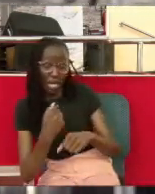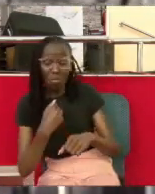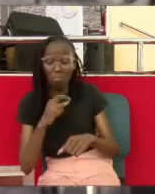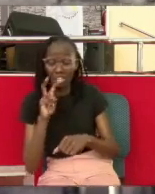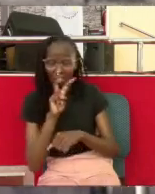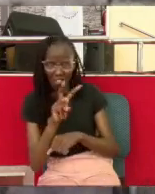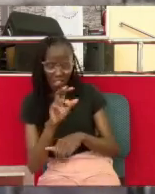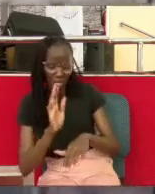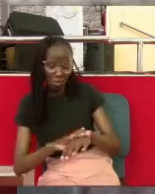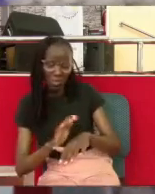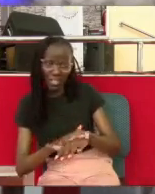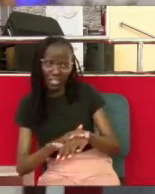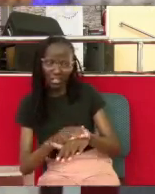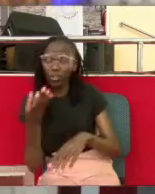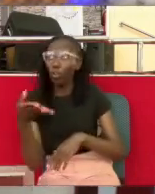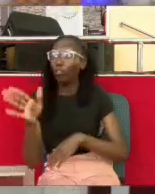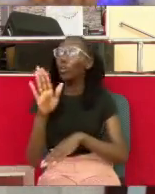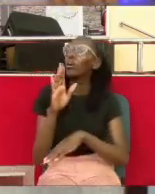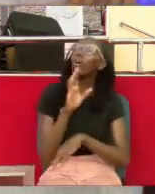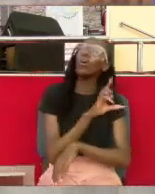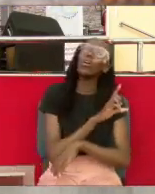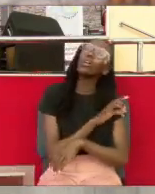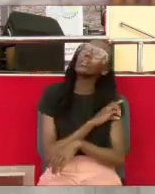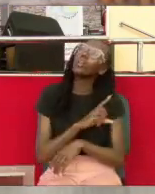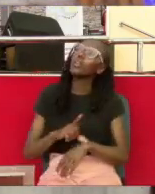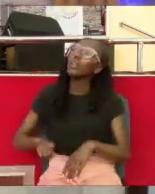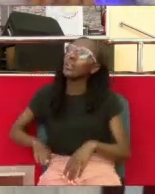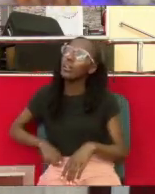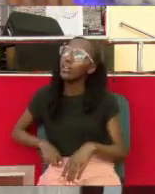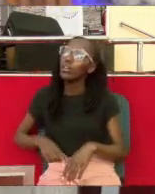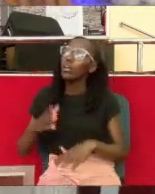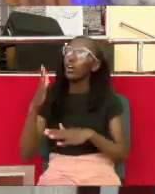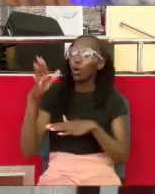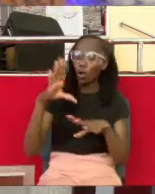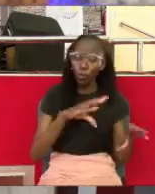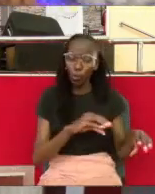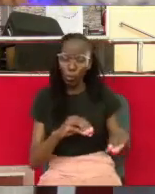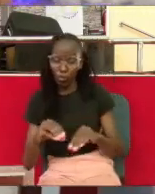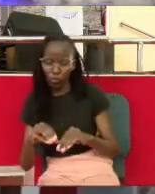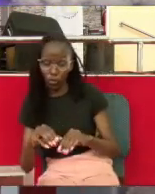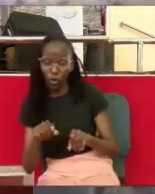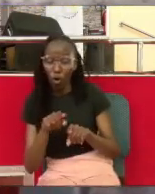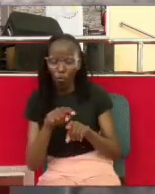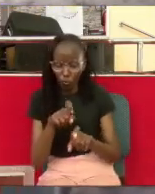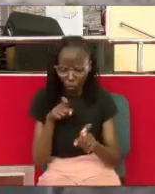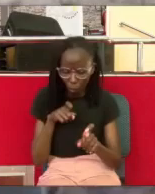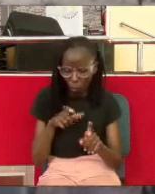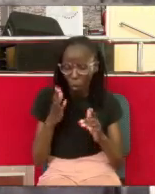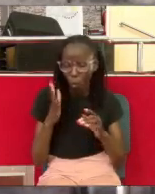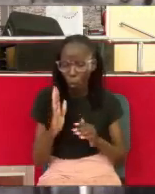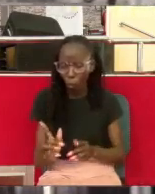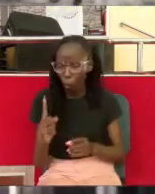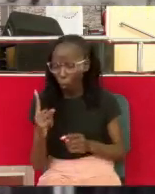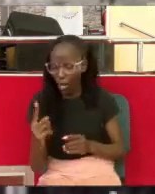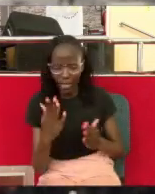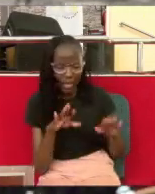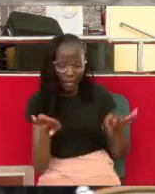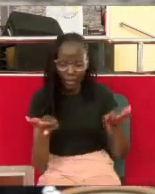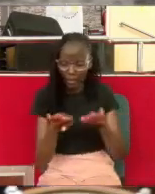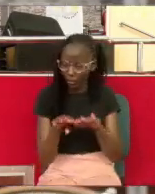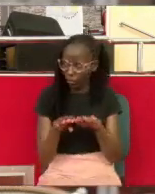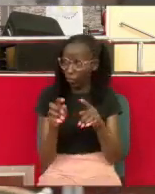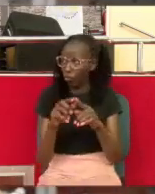ministry. I have seen us move from one level of glory to the other. I have seen the